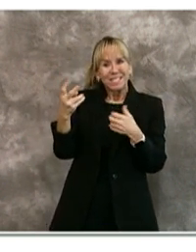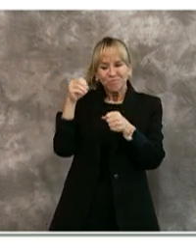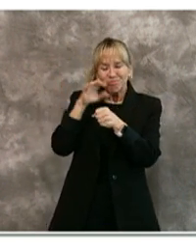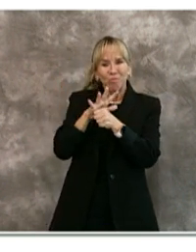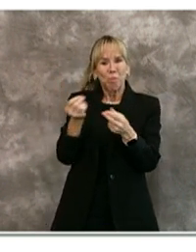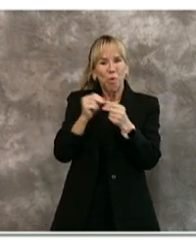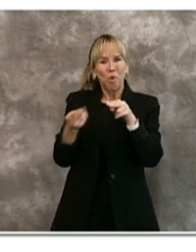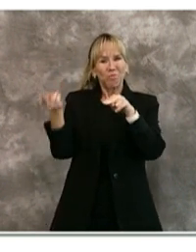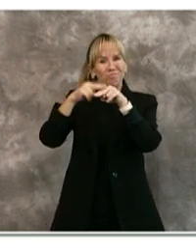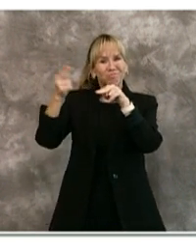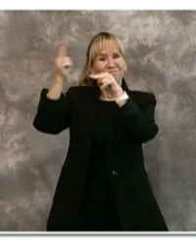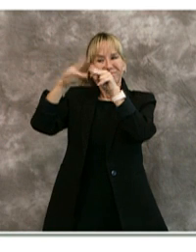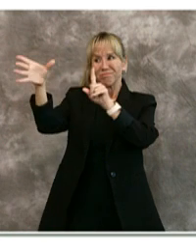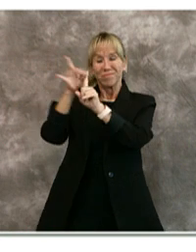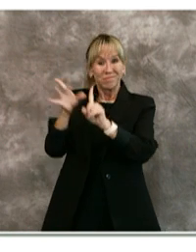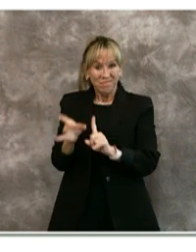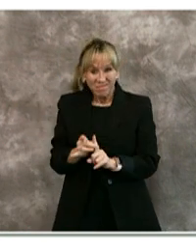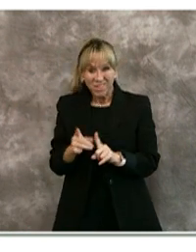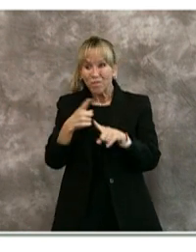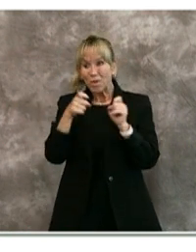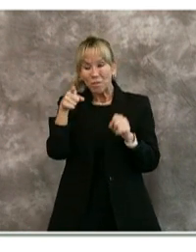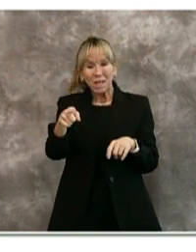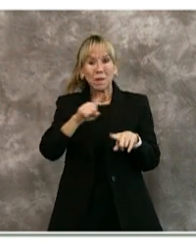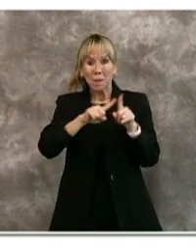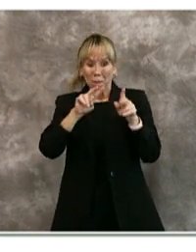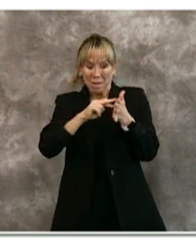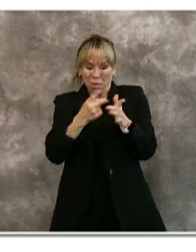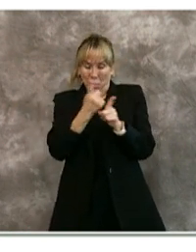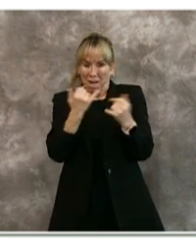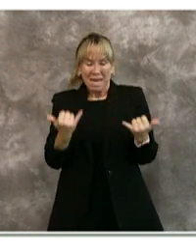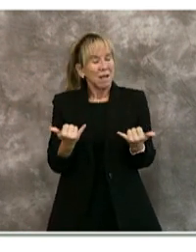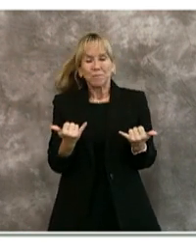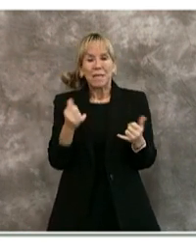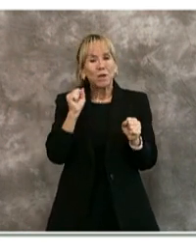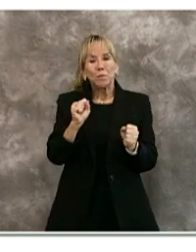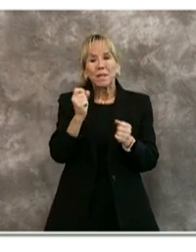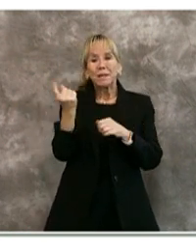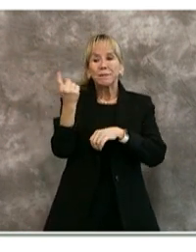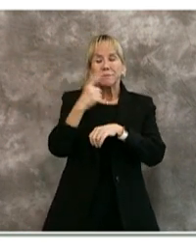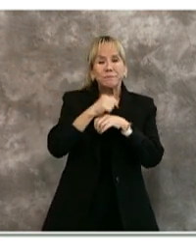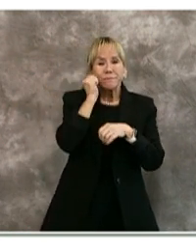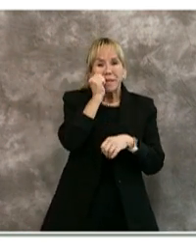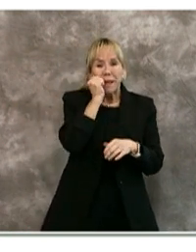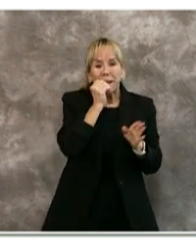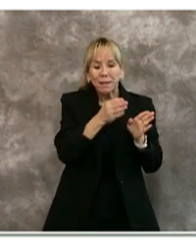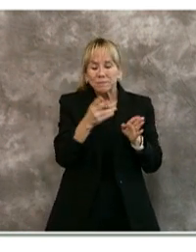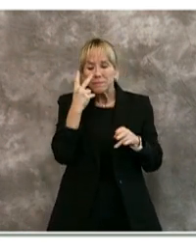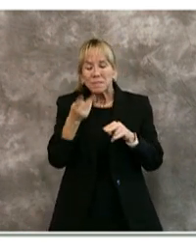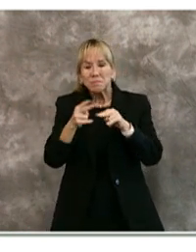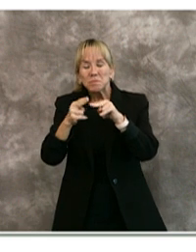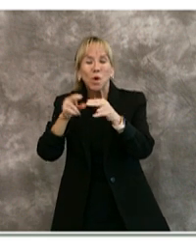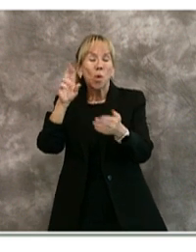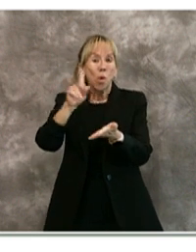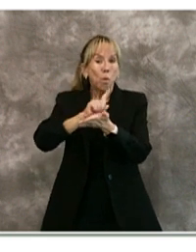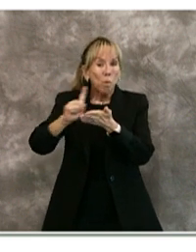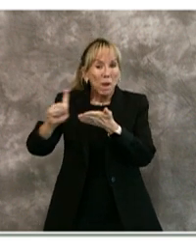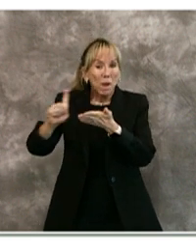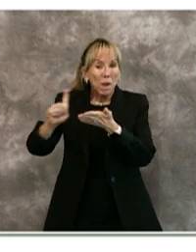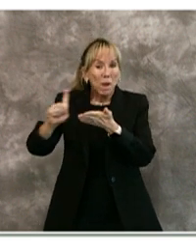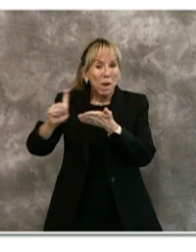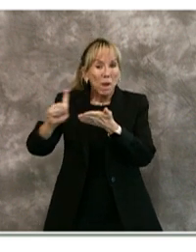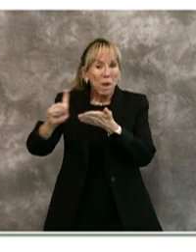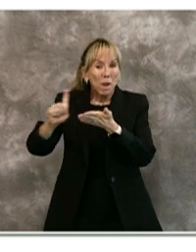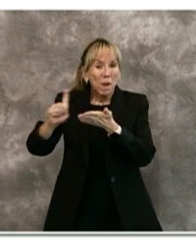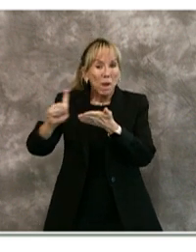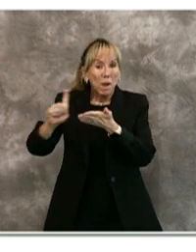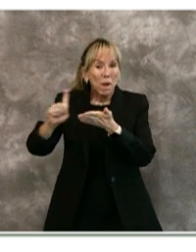for days, months, weeks, and months. So we just wanted to show what that could potentially look like. And then